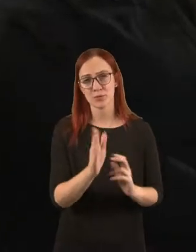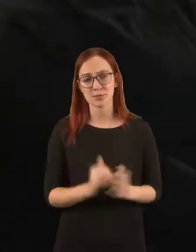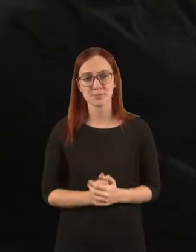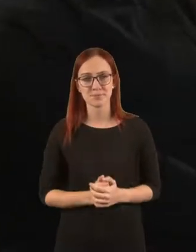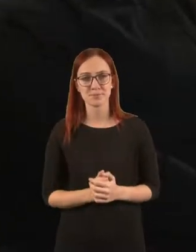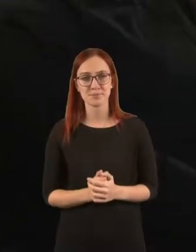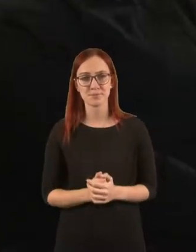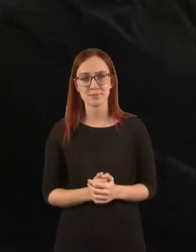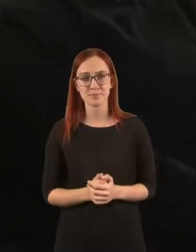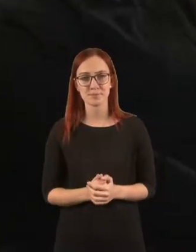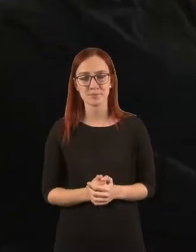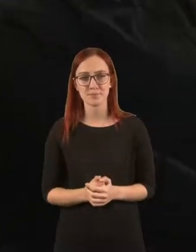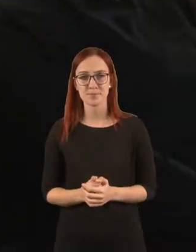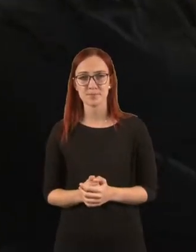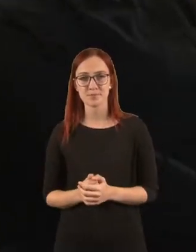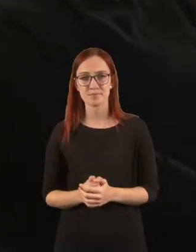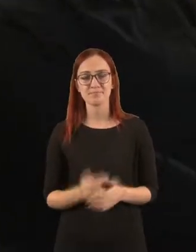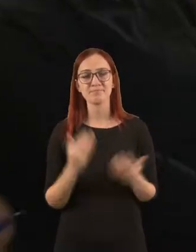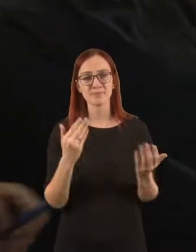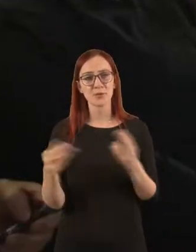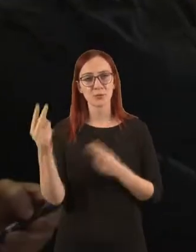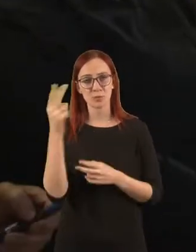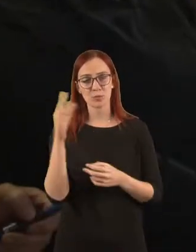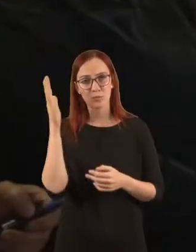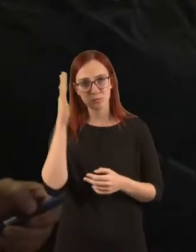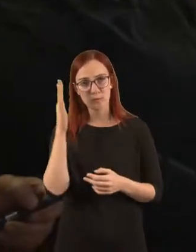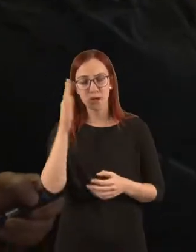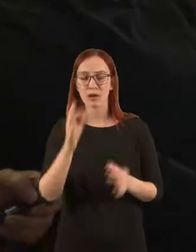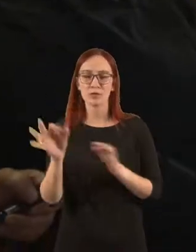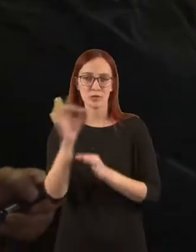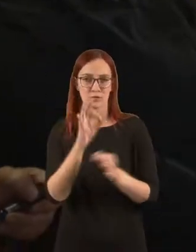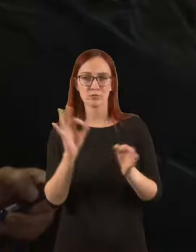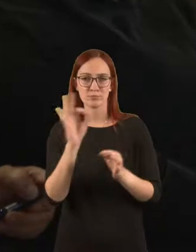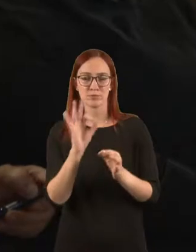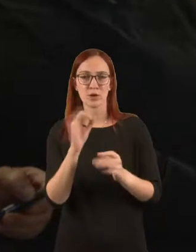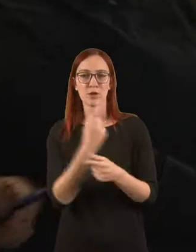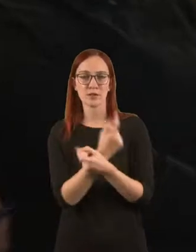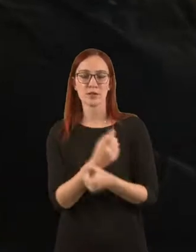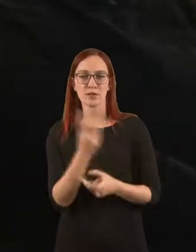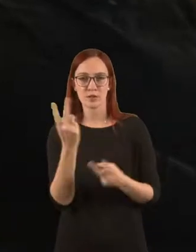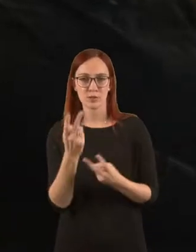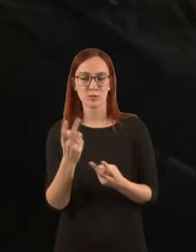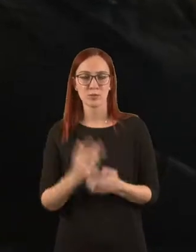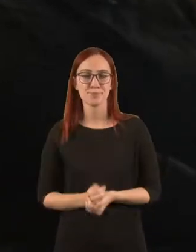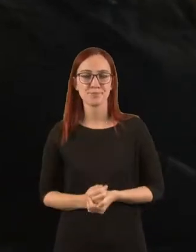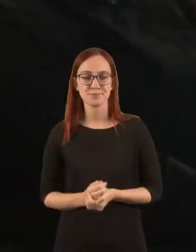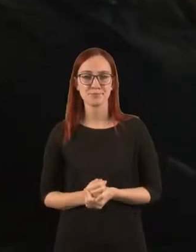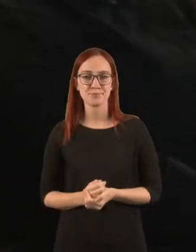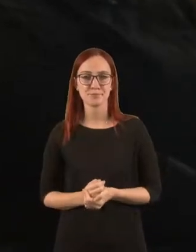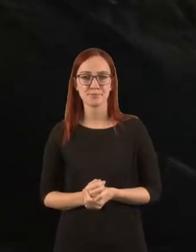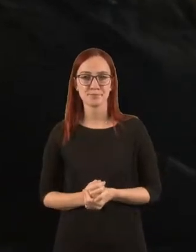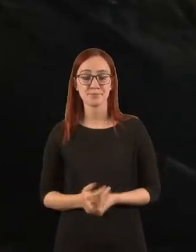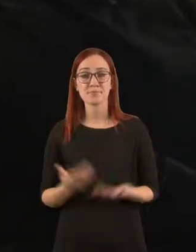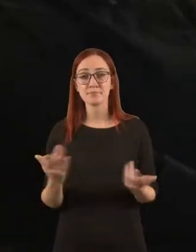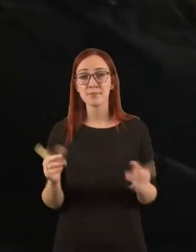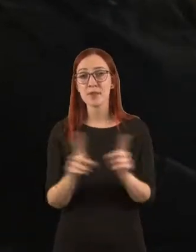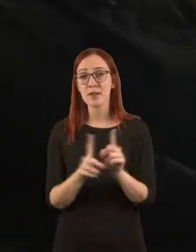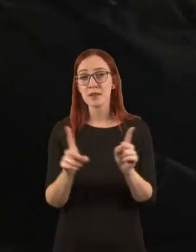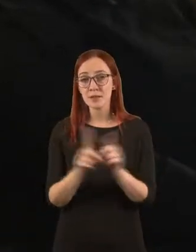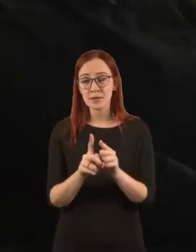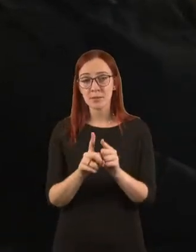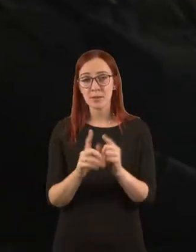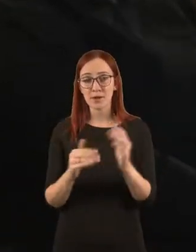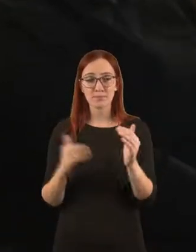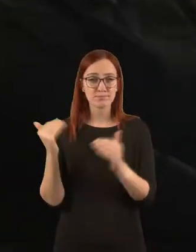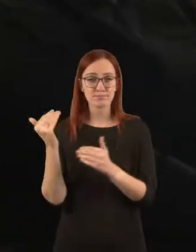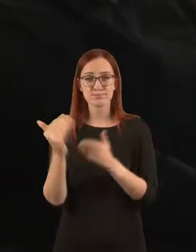polluting type of fuel, but diesel-fueled cars use less fuel. We need to take